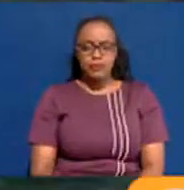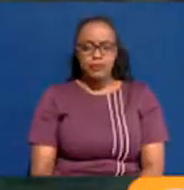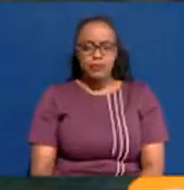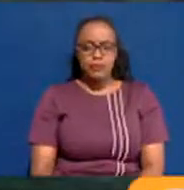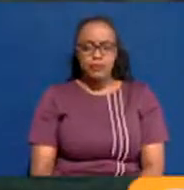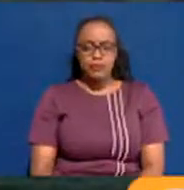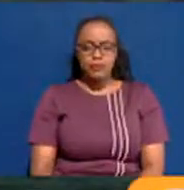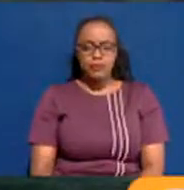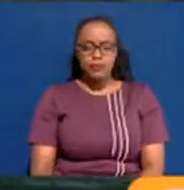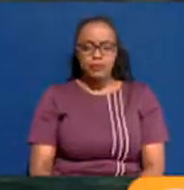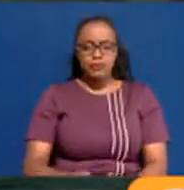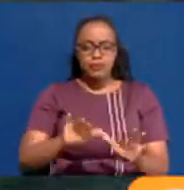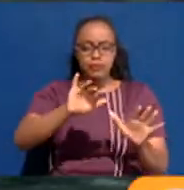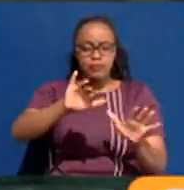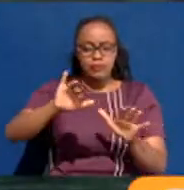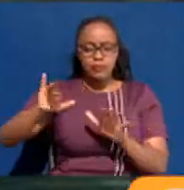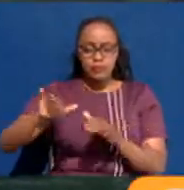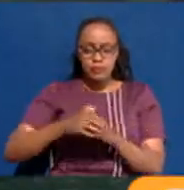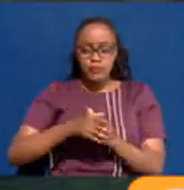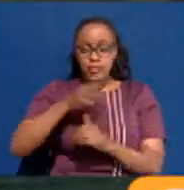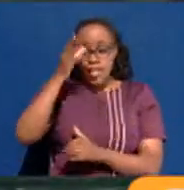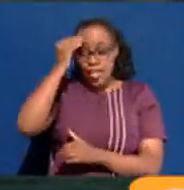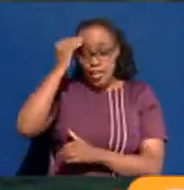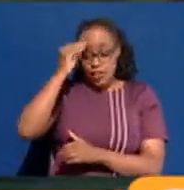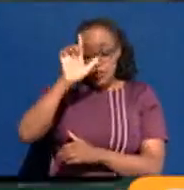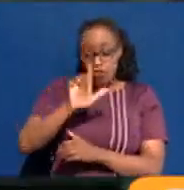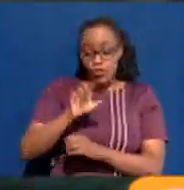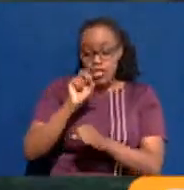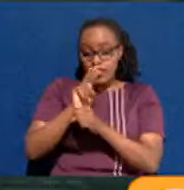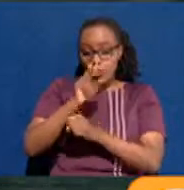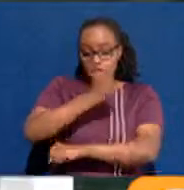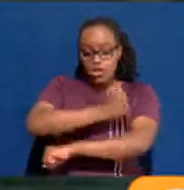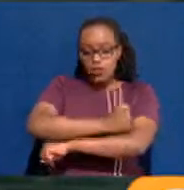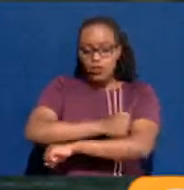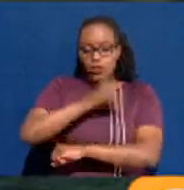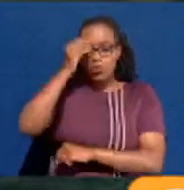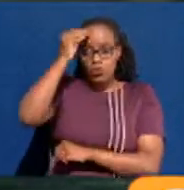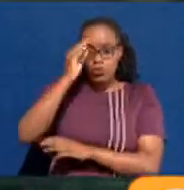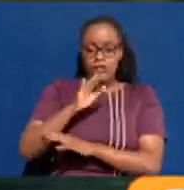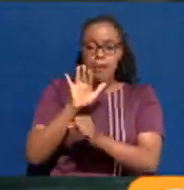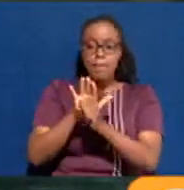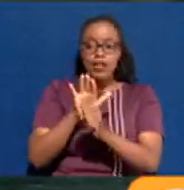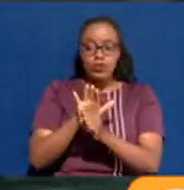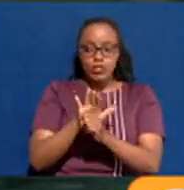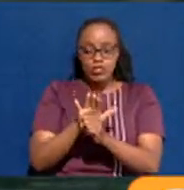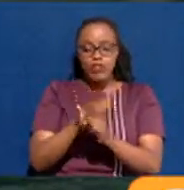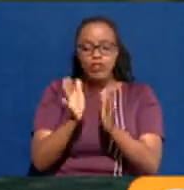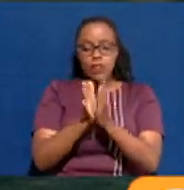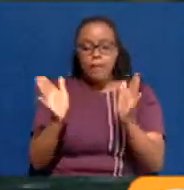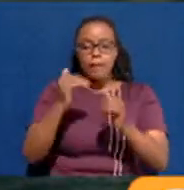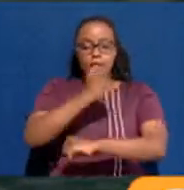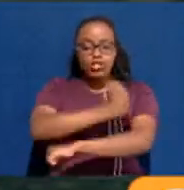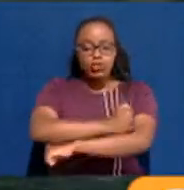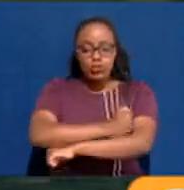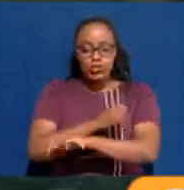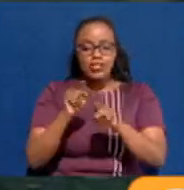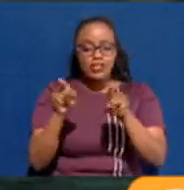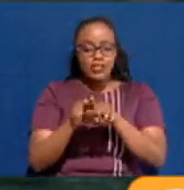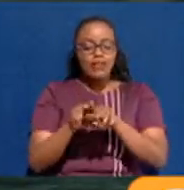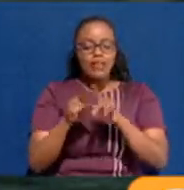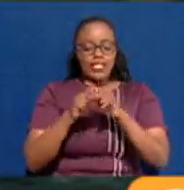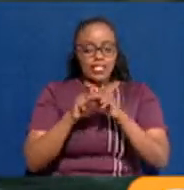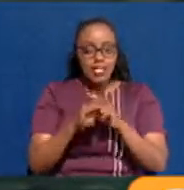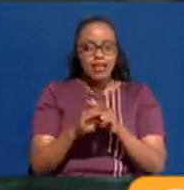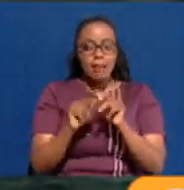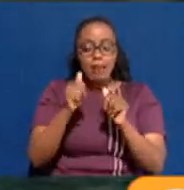TV. Meanwhile, learning for junior secondary school students in a majority of public schools is yet to kick